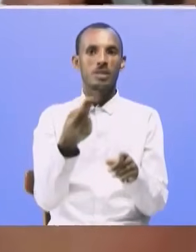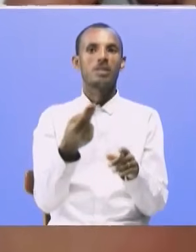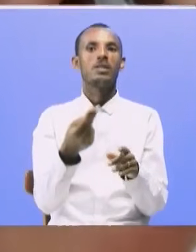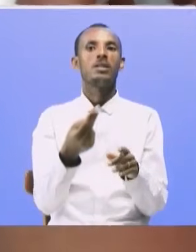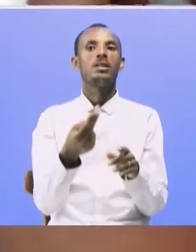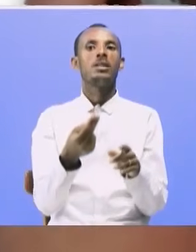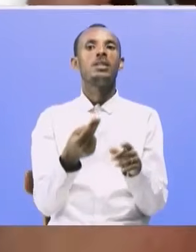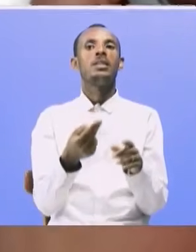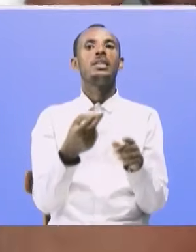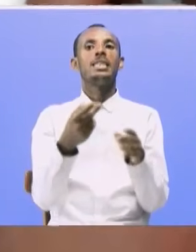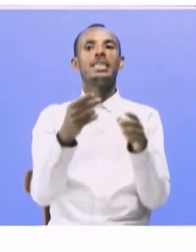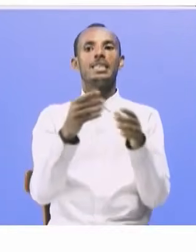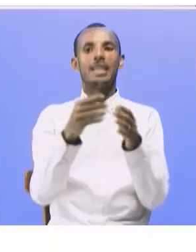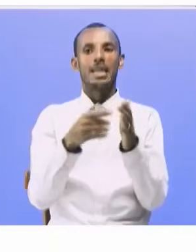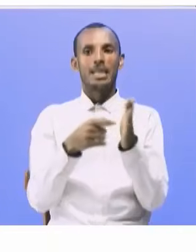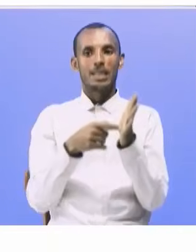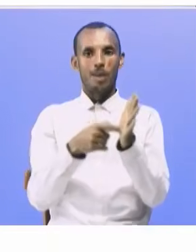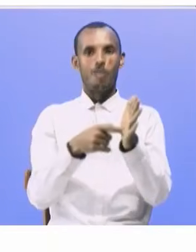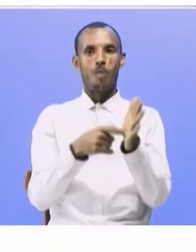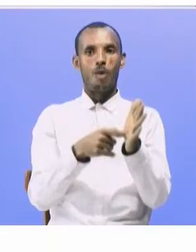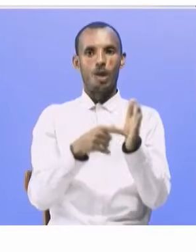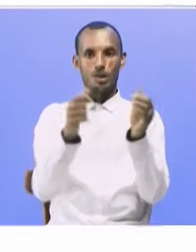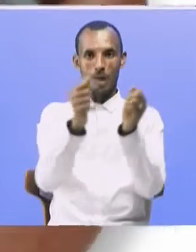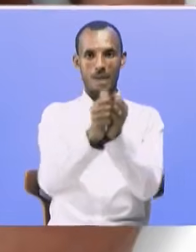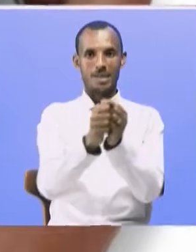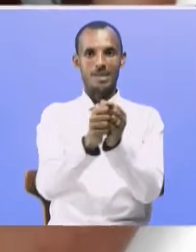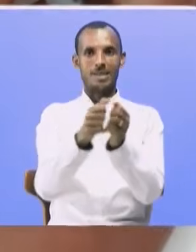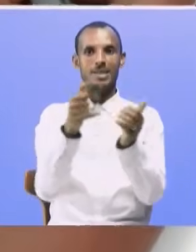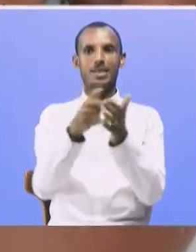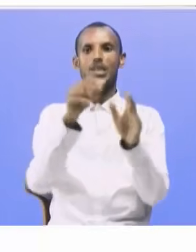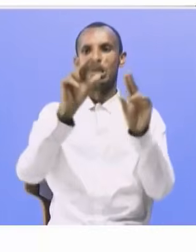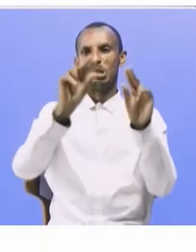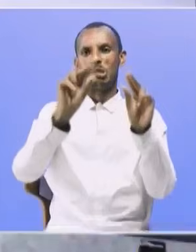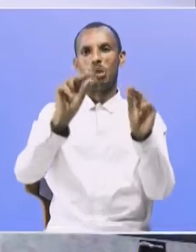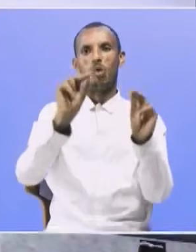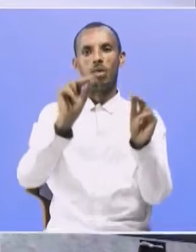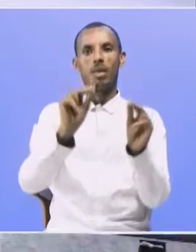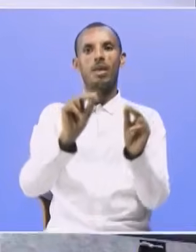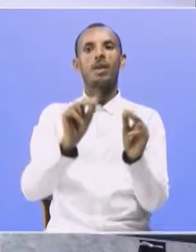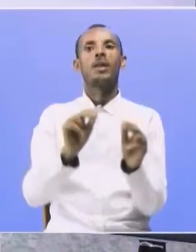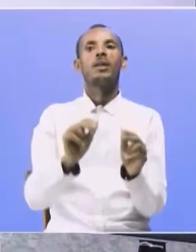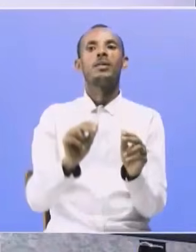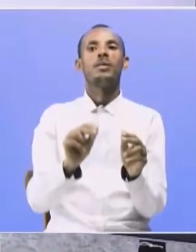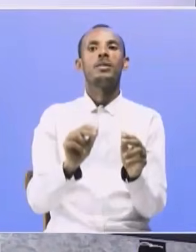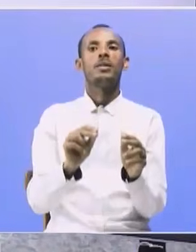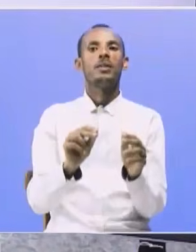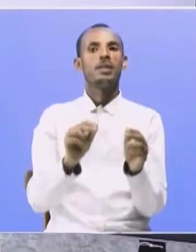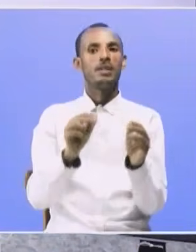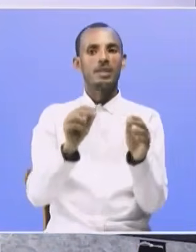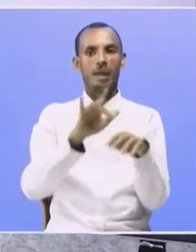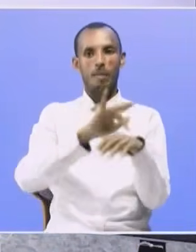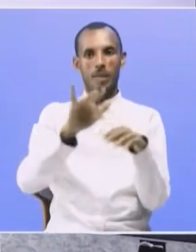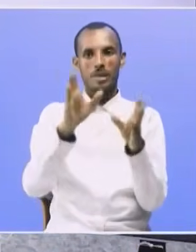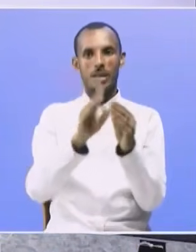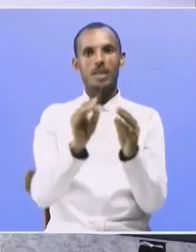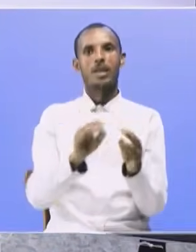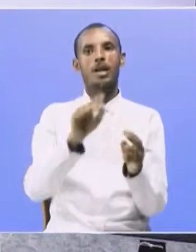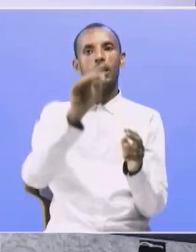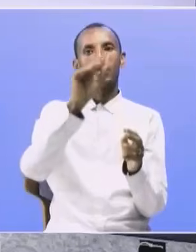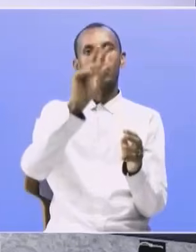this. This is not an empty set. It's not an empty set. Empty set is either this symbol or this